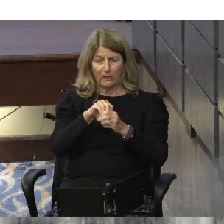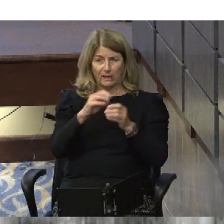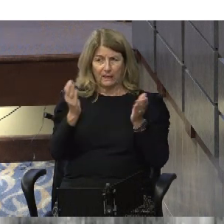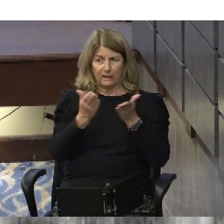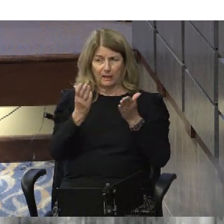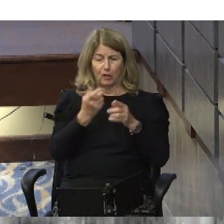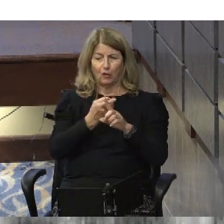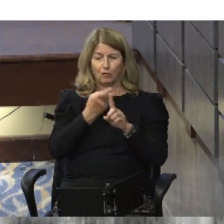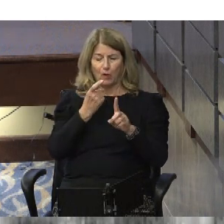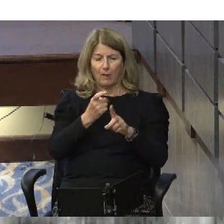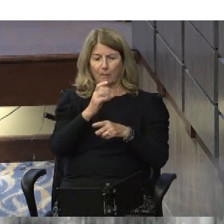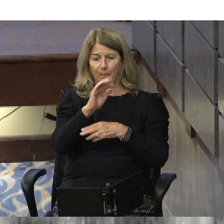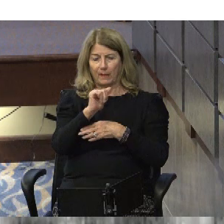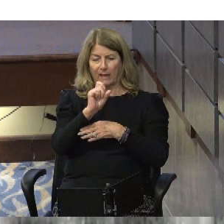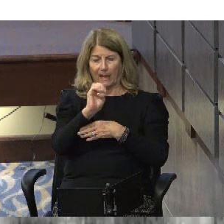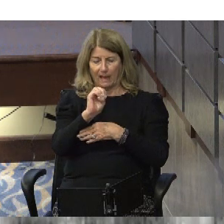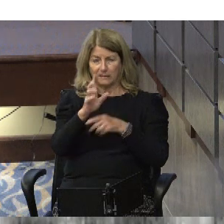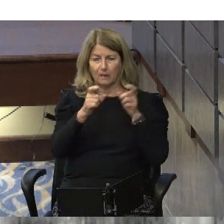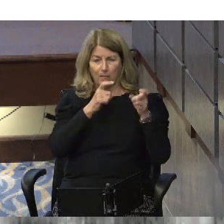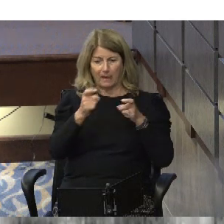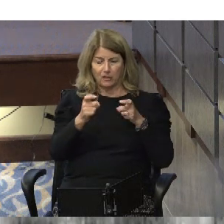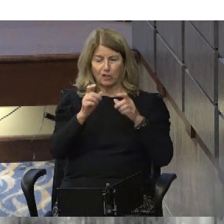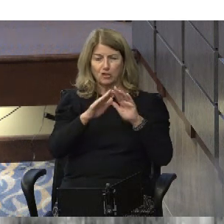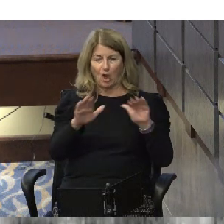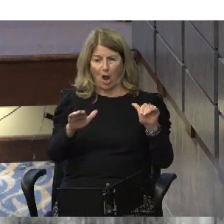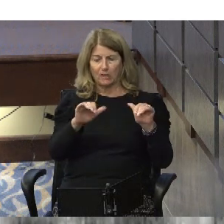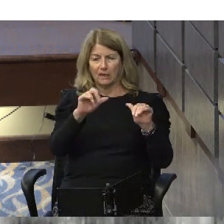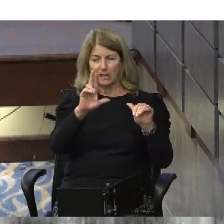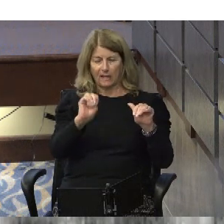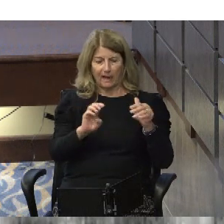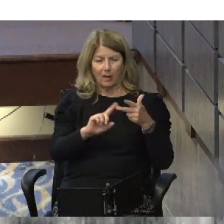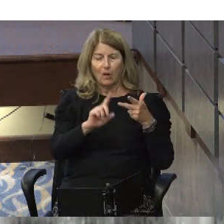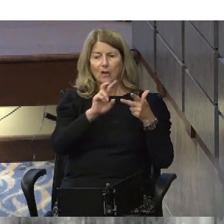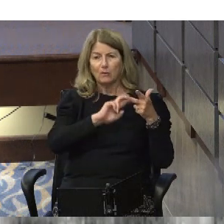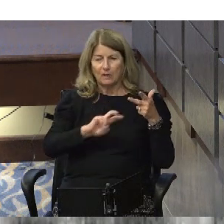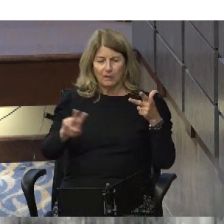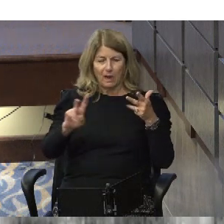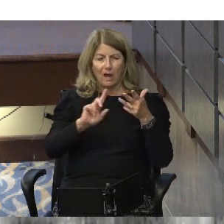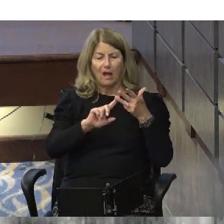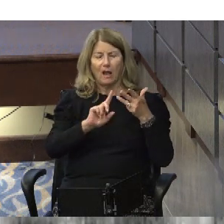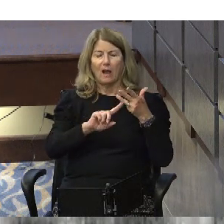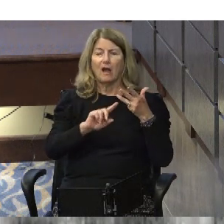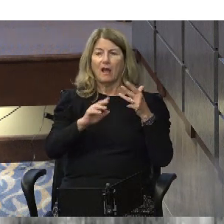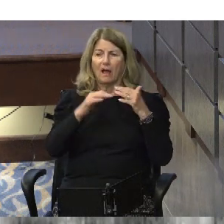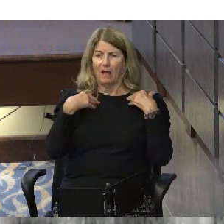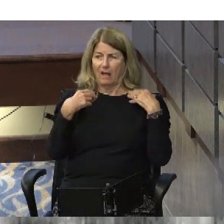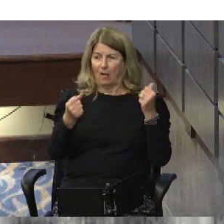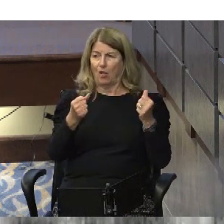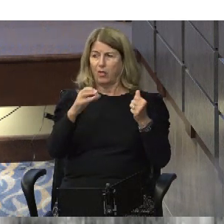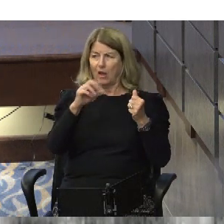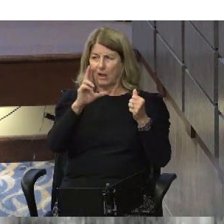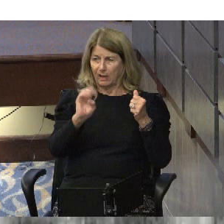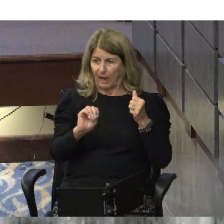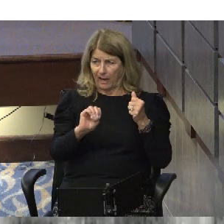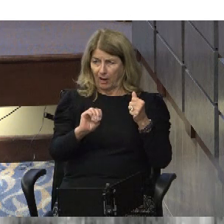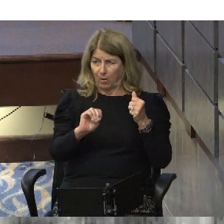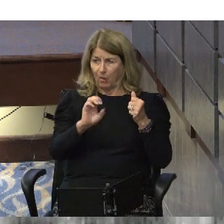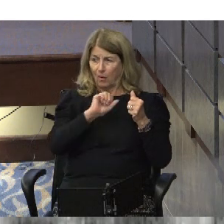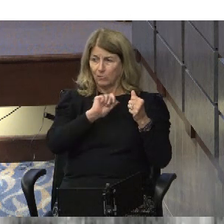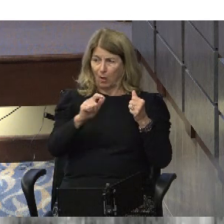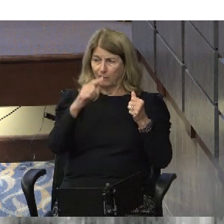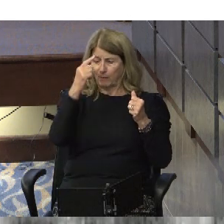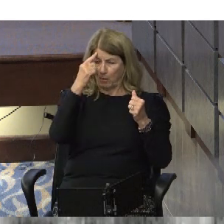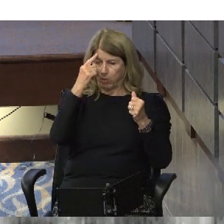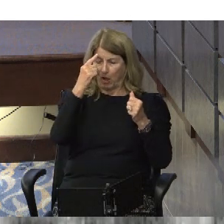case management and child care and education services to transportation, healthcare, outreach, and legal services. Those were all taken into